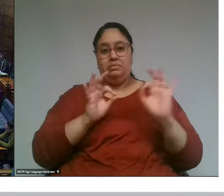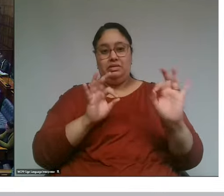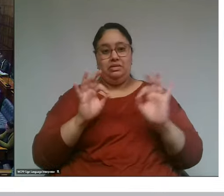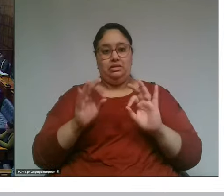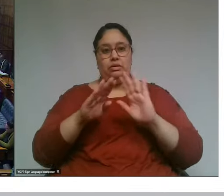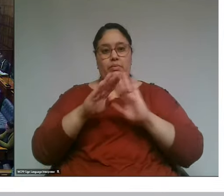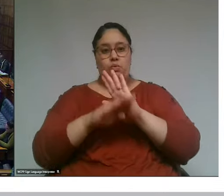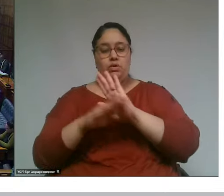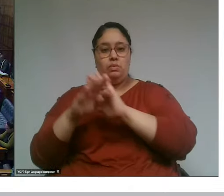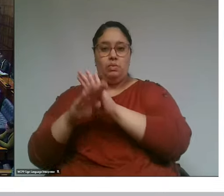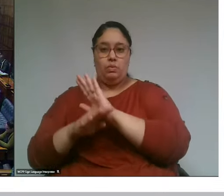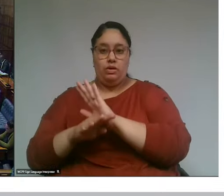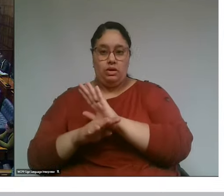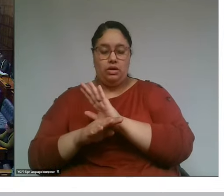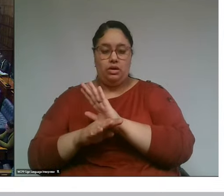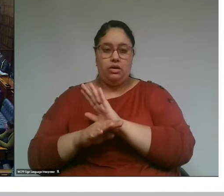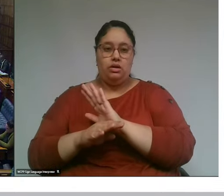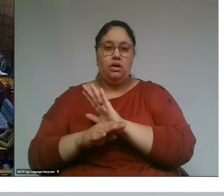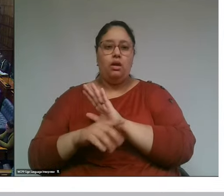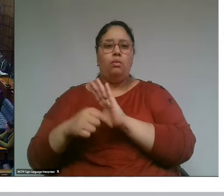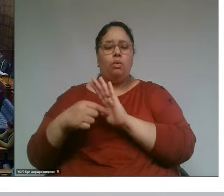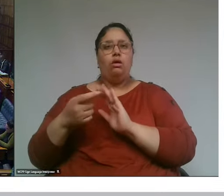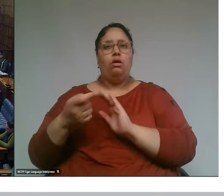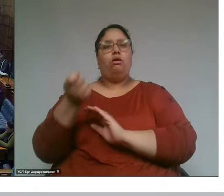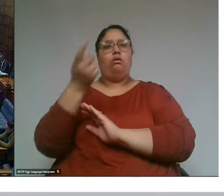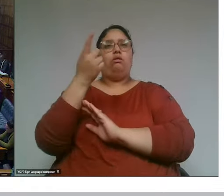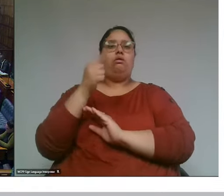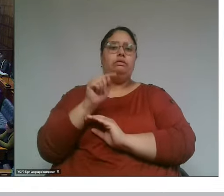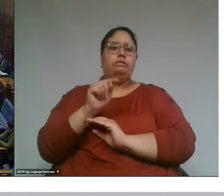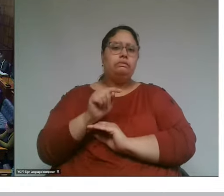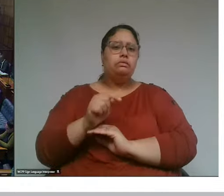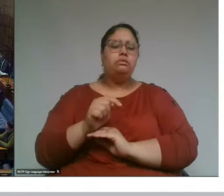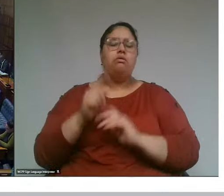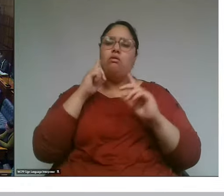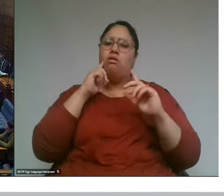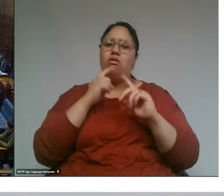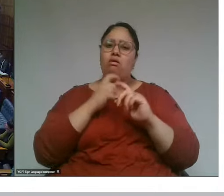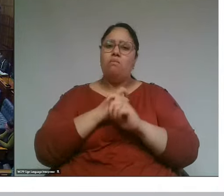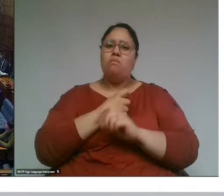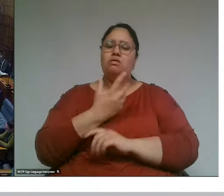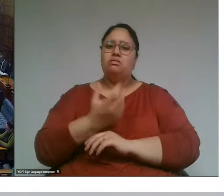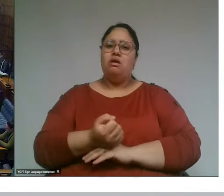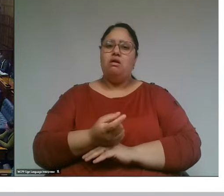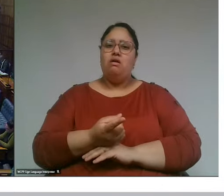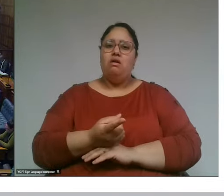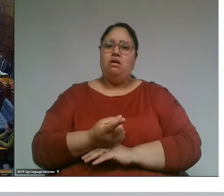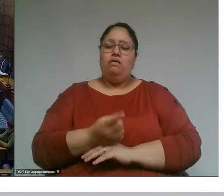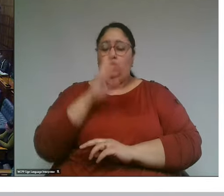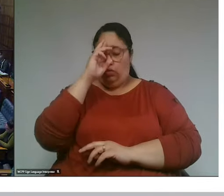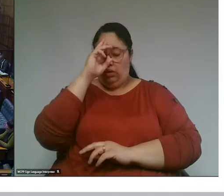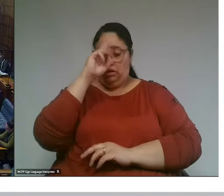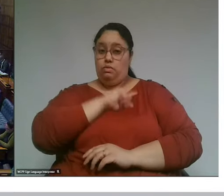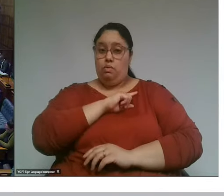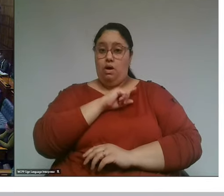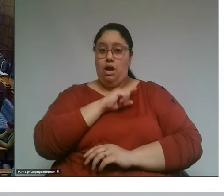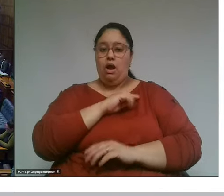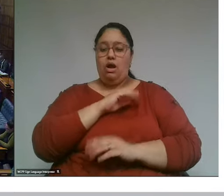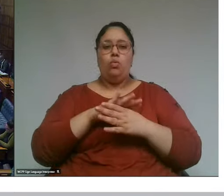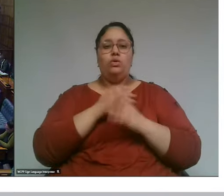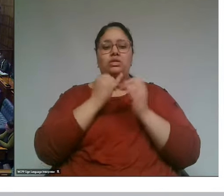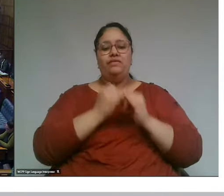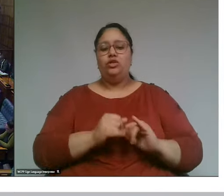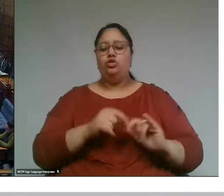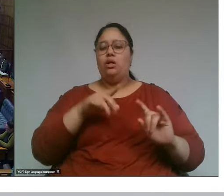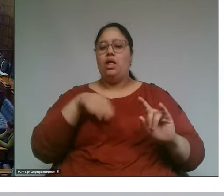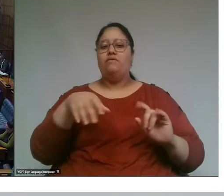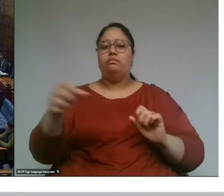programs uh we then realize that it's fairly complex um and the reason that individuals are not being